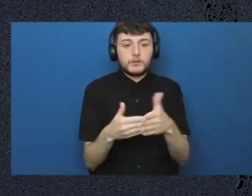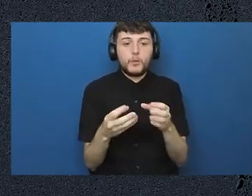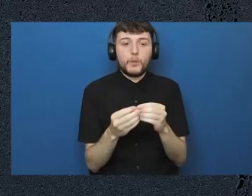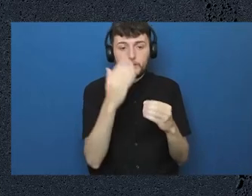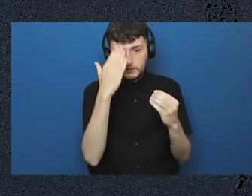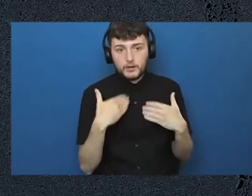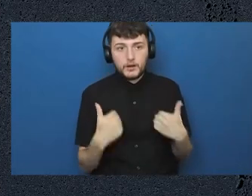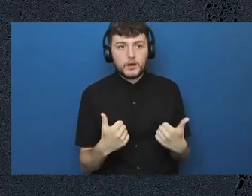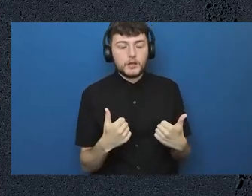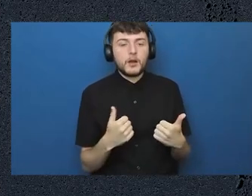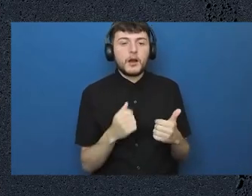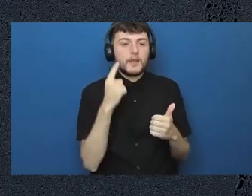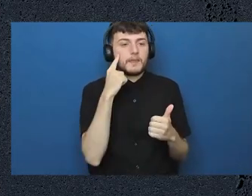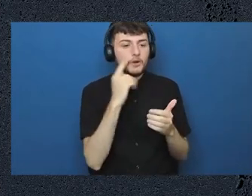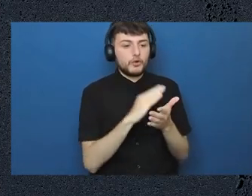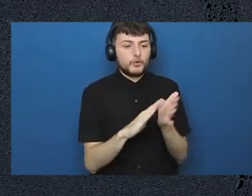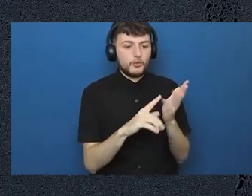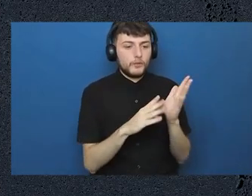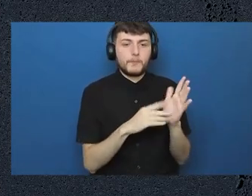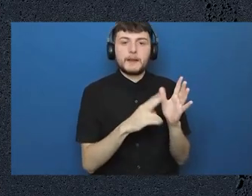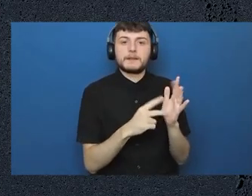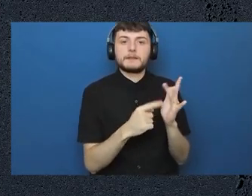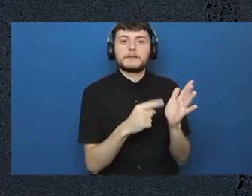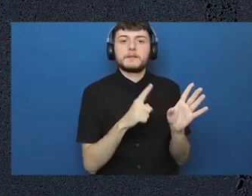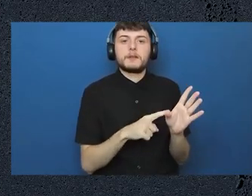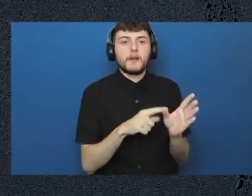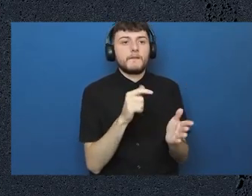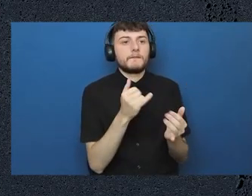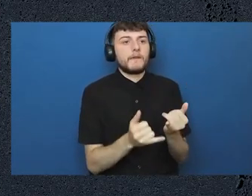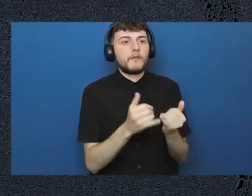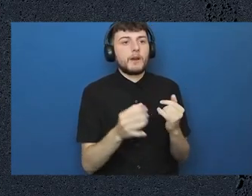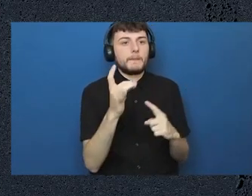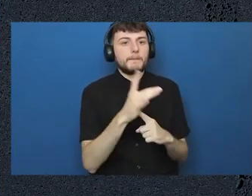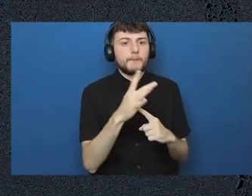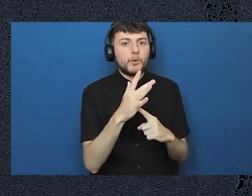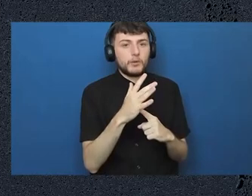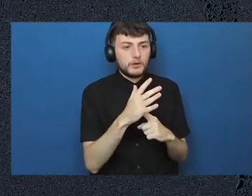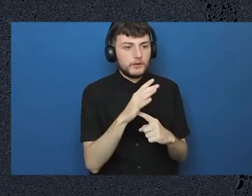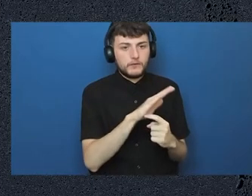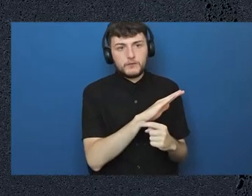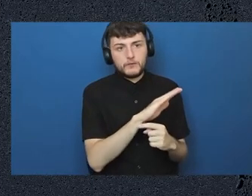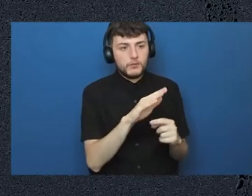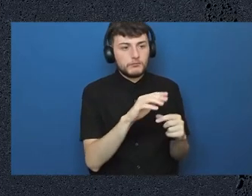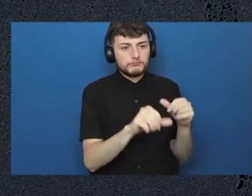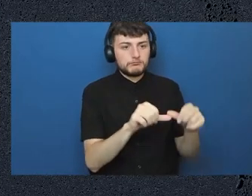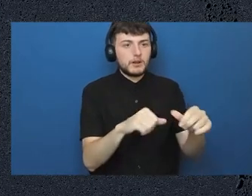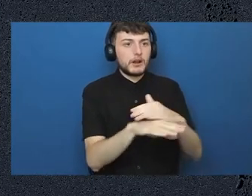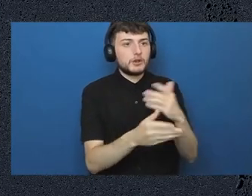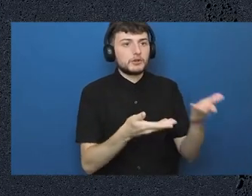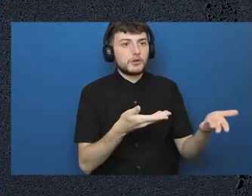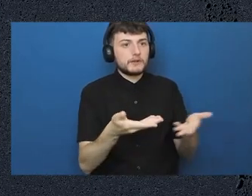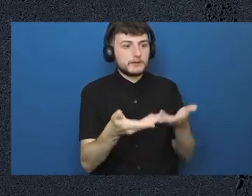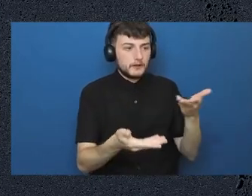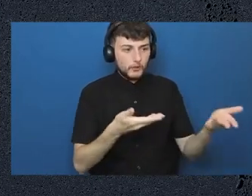every phase of a service, isn't it? Very hierarchical environments. Environment. And, you know, it's changing. It's